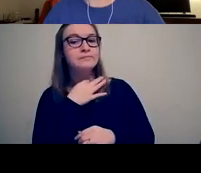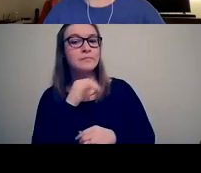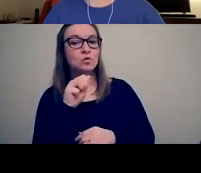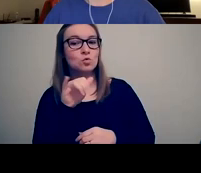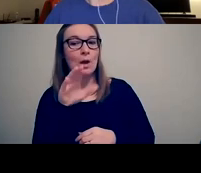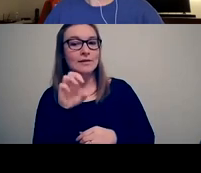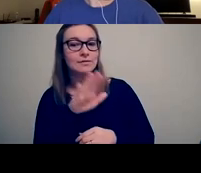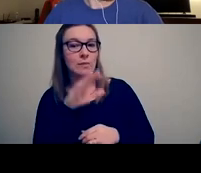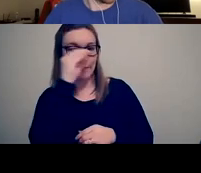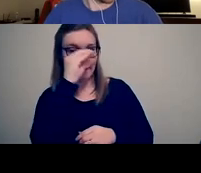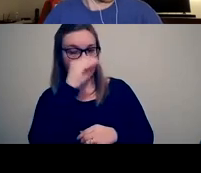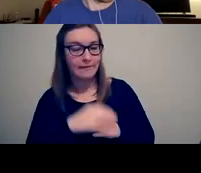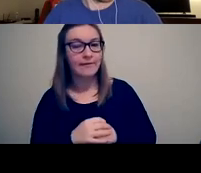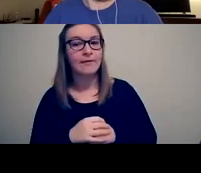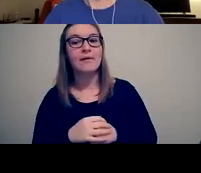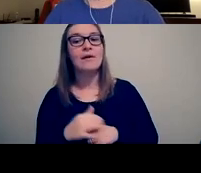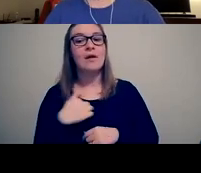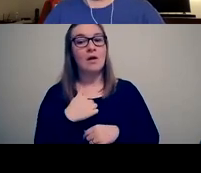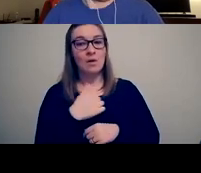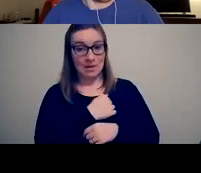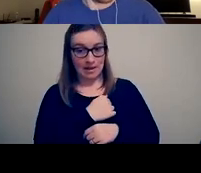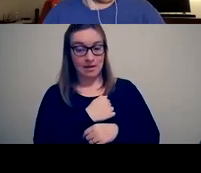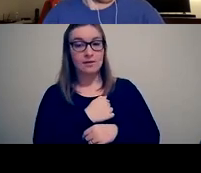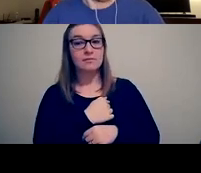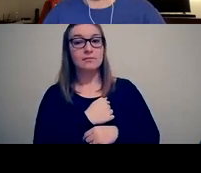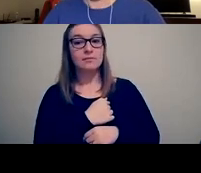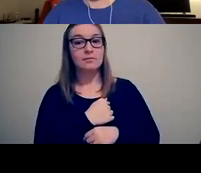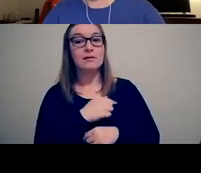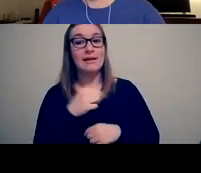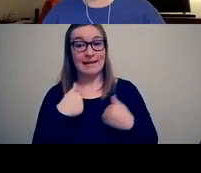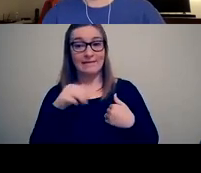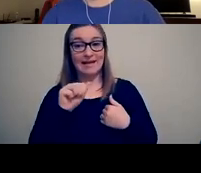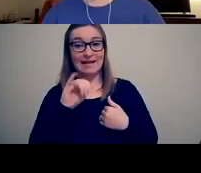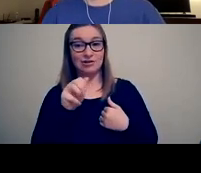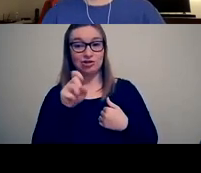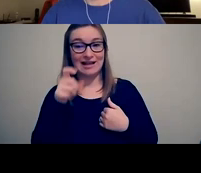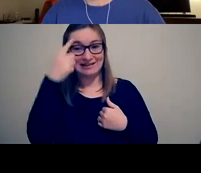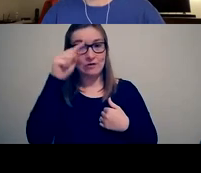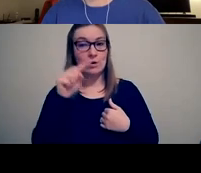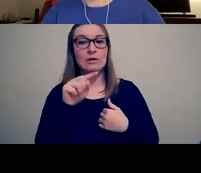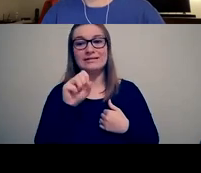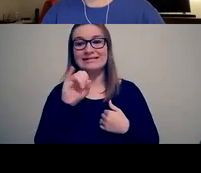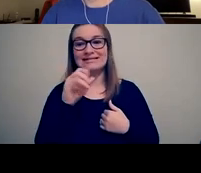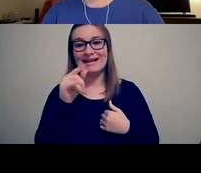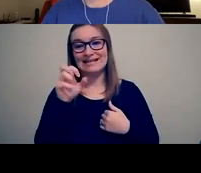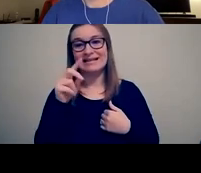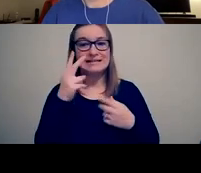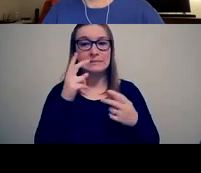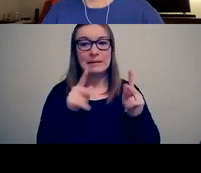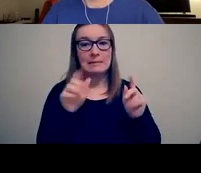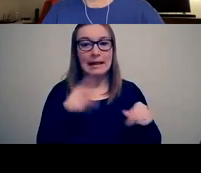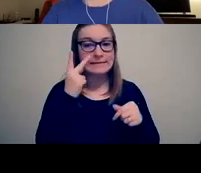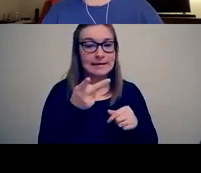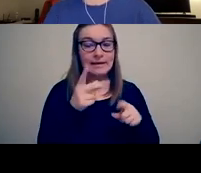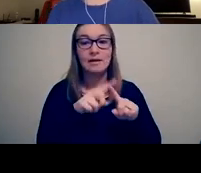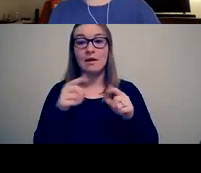been doing something where we will have Ajax for sighted, but at the top of the filters, we have a button